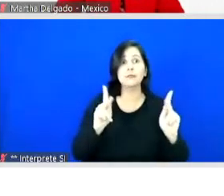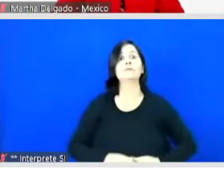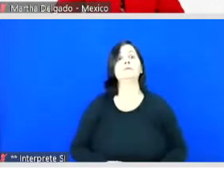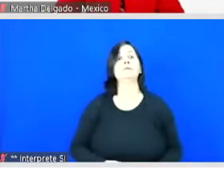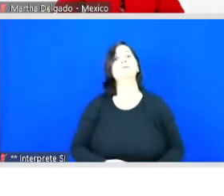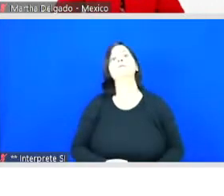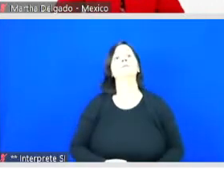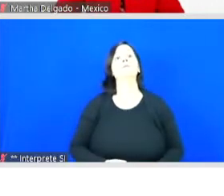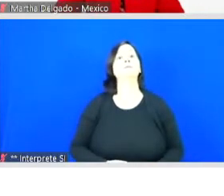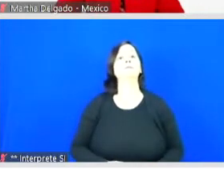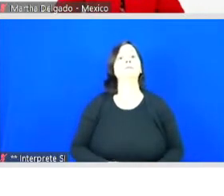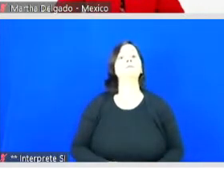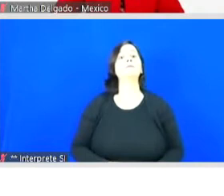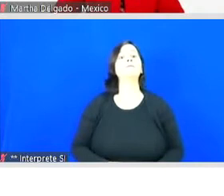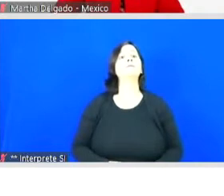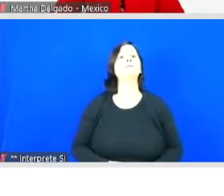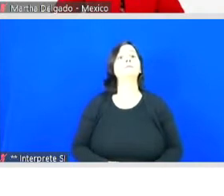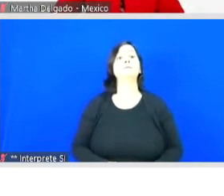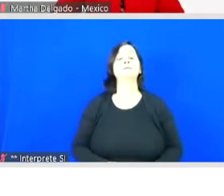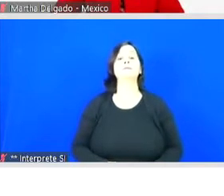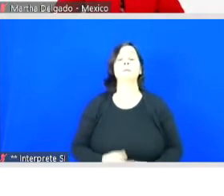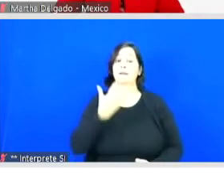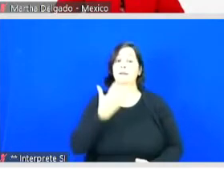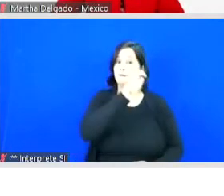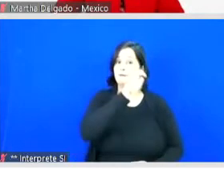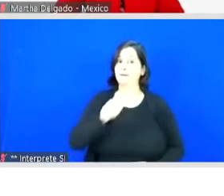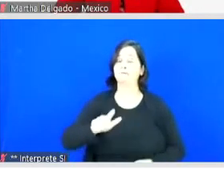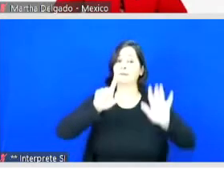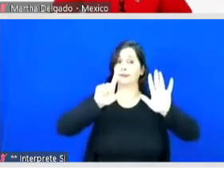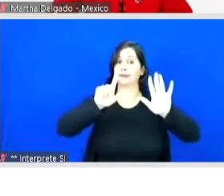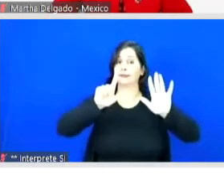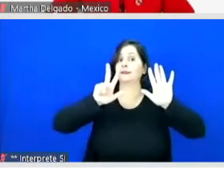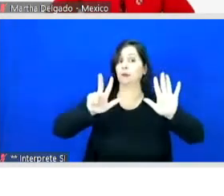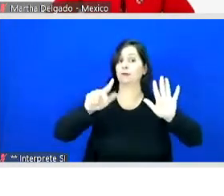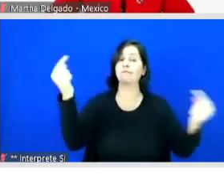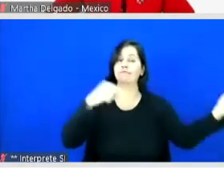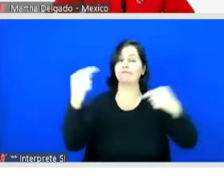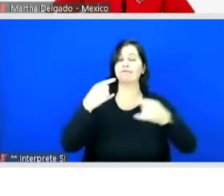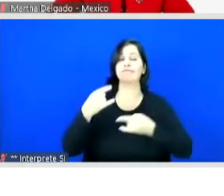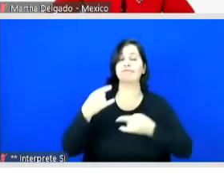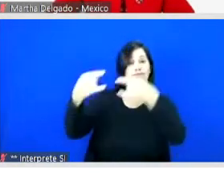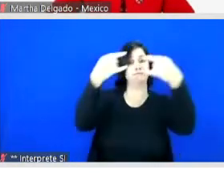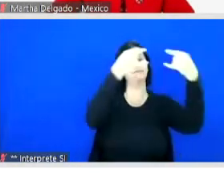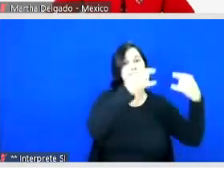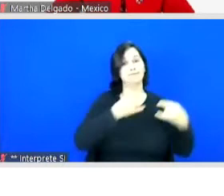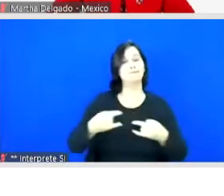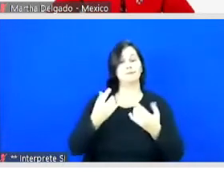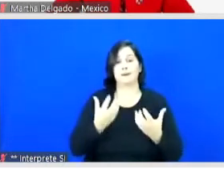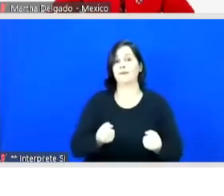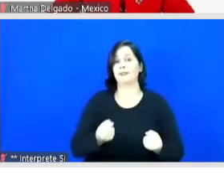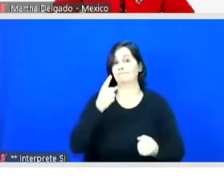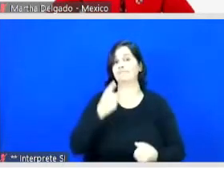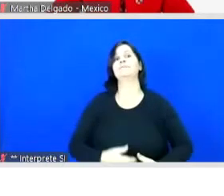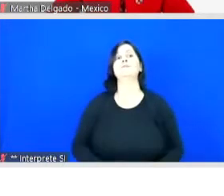So we have selected a few of them for our panelists. So the first question is quite